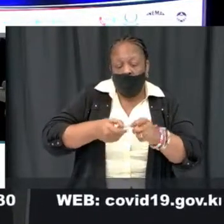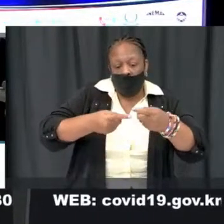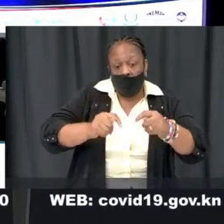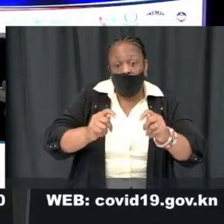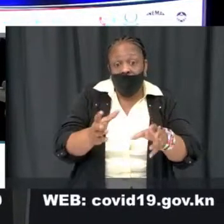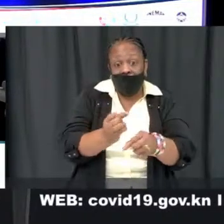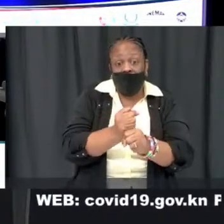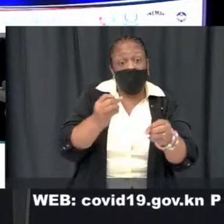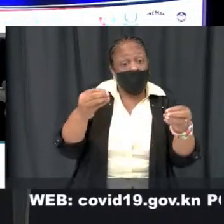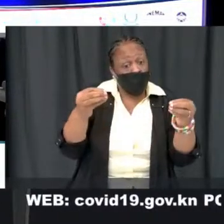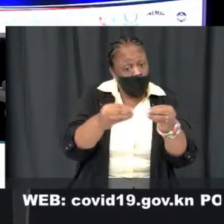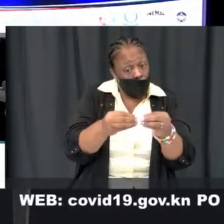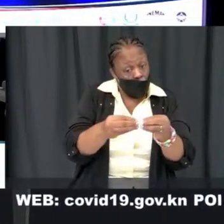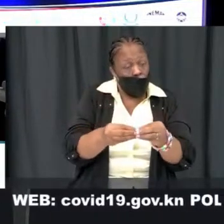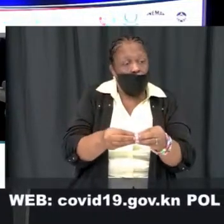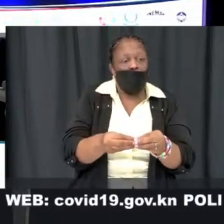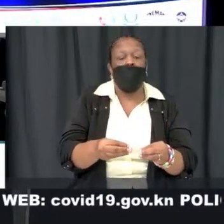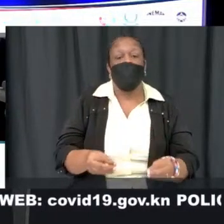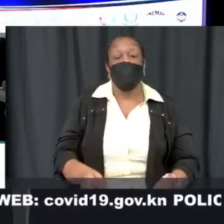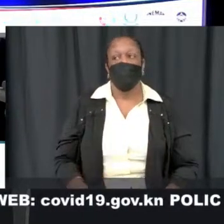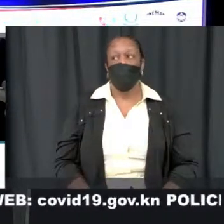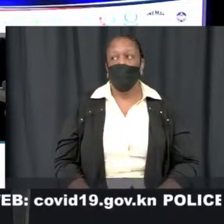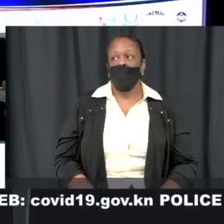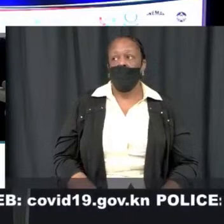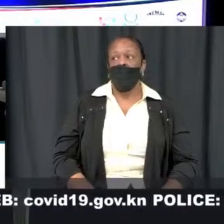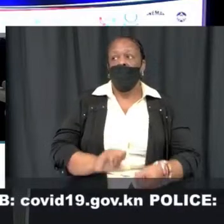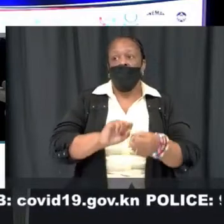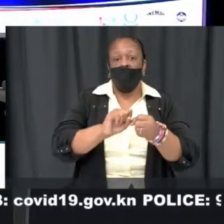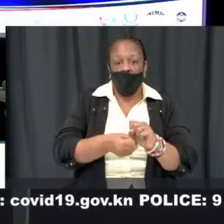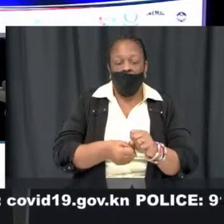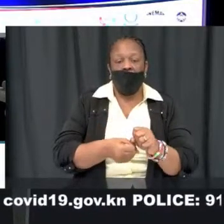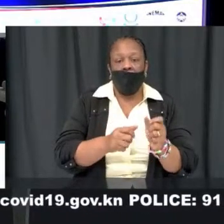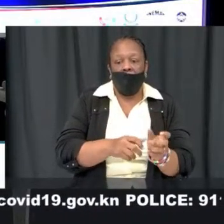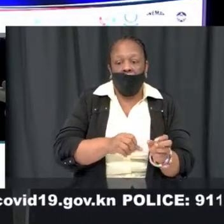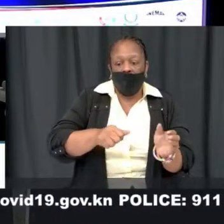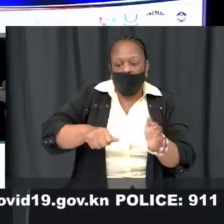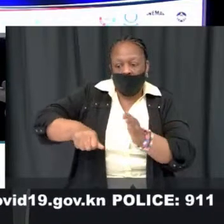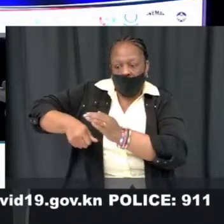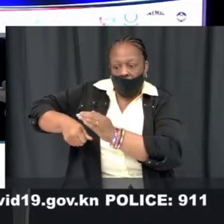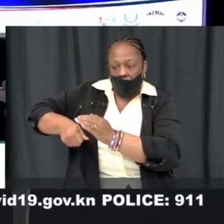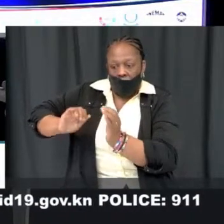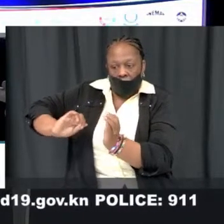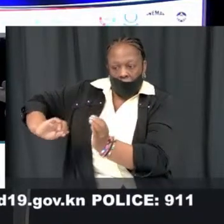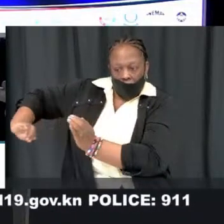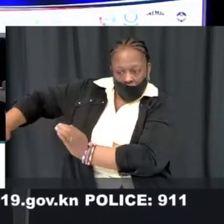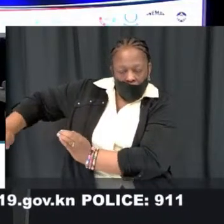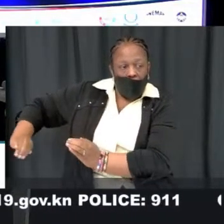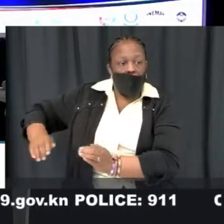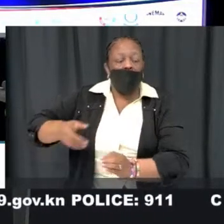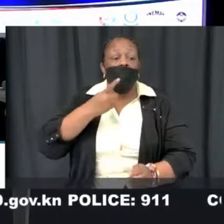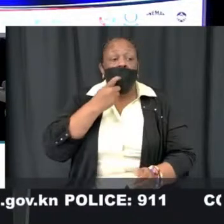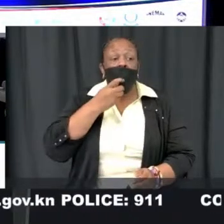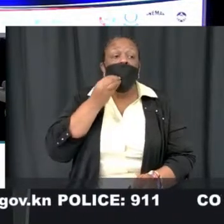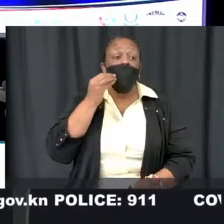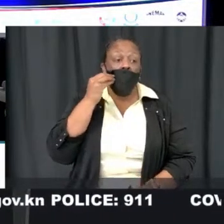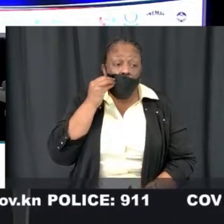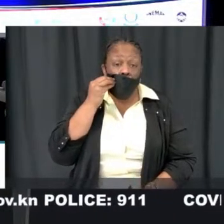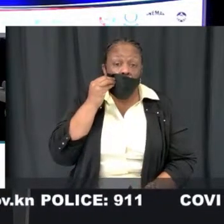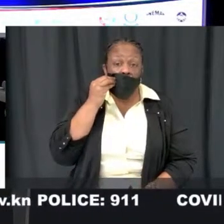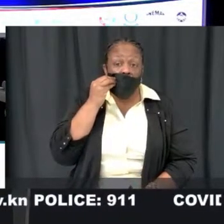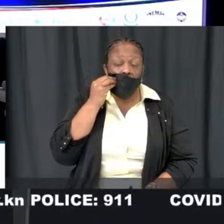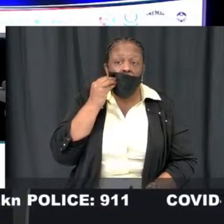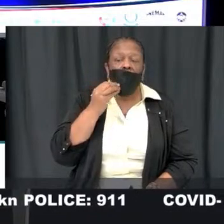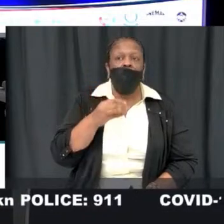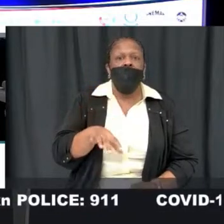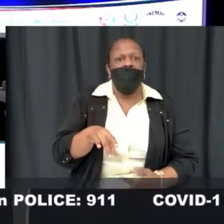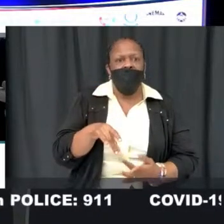facility so that it could be used for isolating all those positive cases who are at home, and in particular those who are